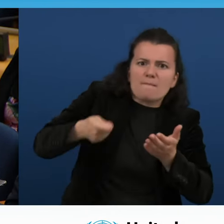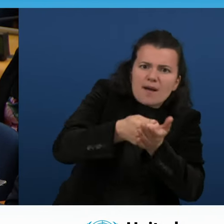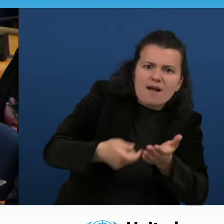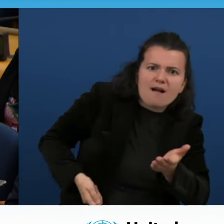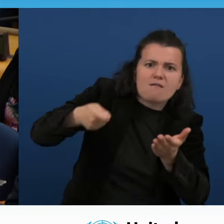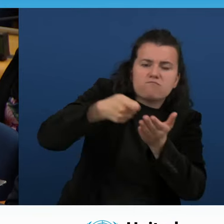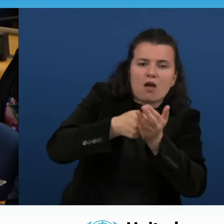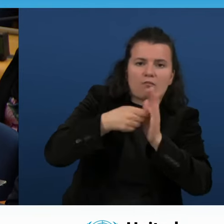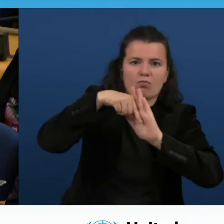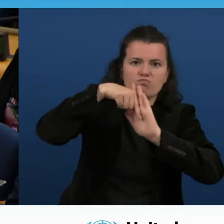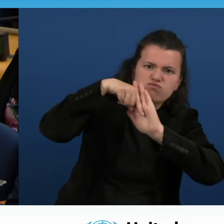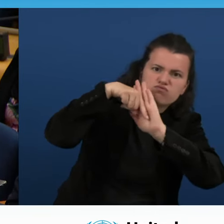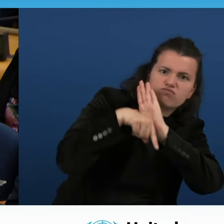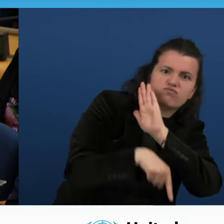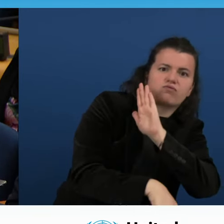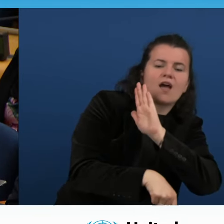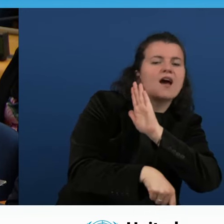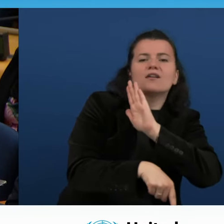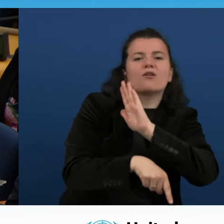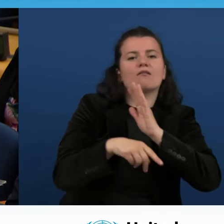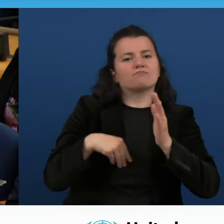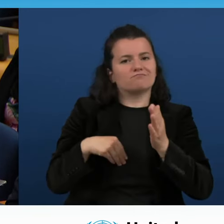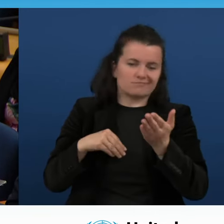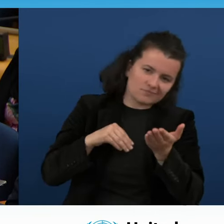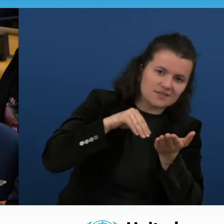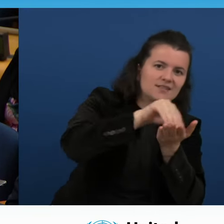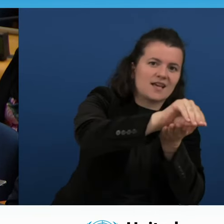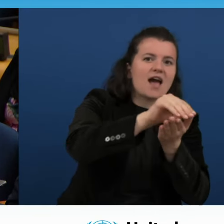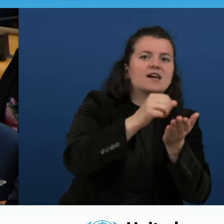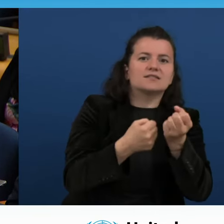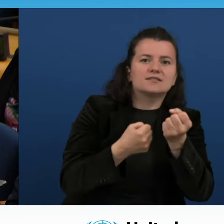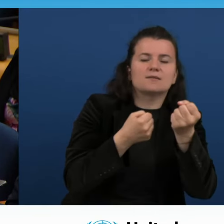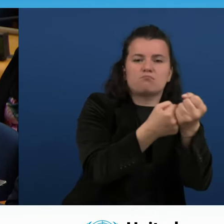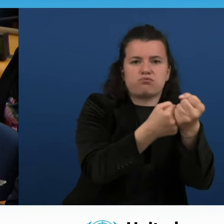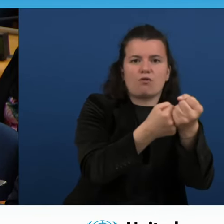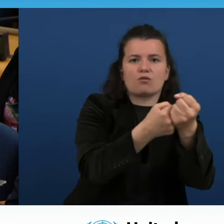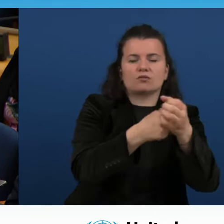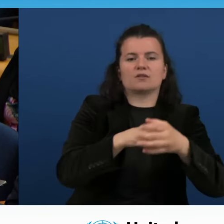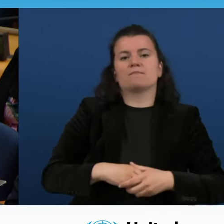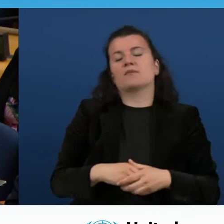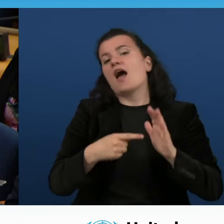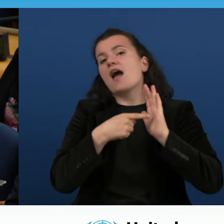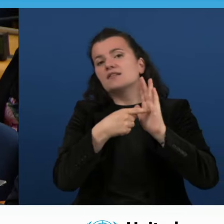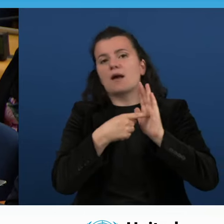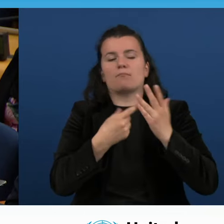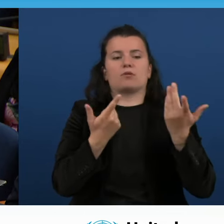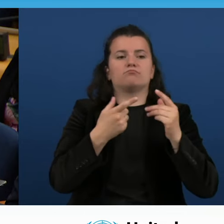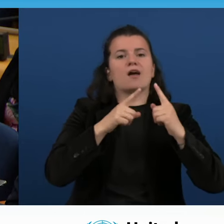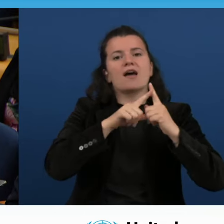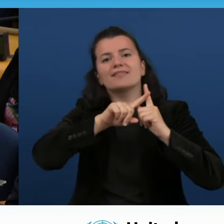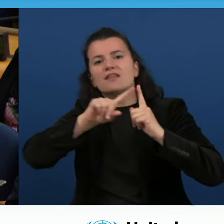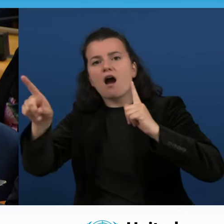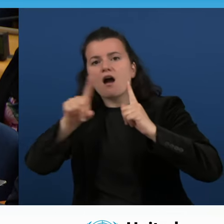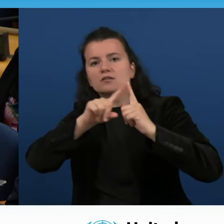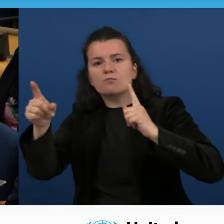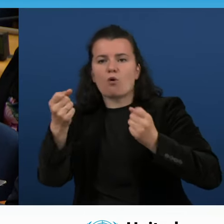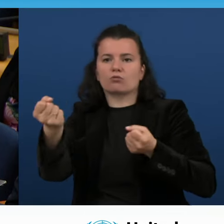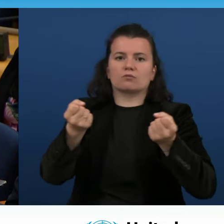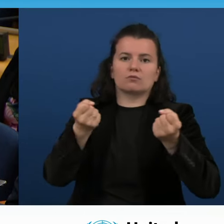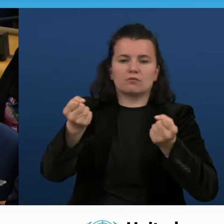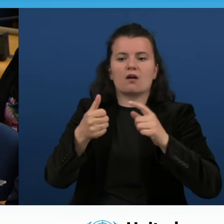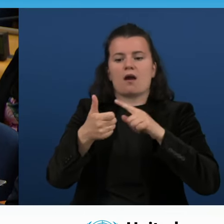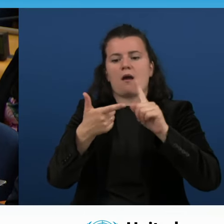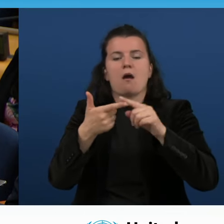dropout gap by dealing with the critical barriers such as transportation, gas, food, student materials, among